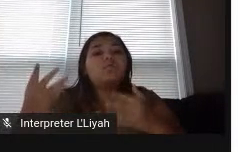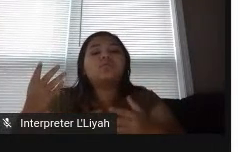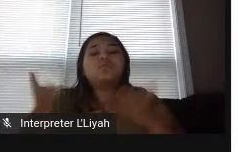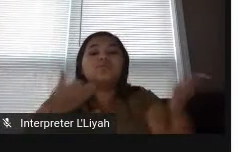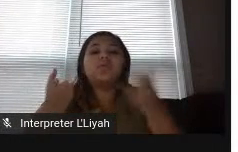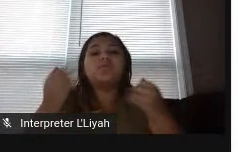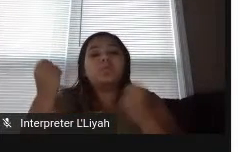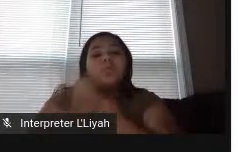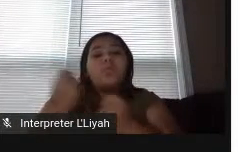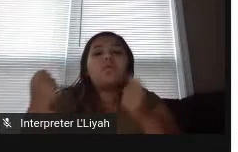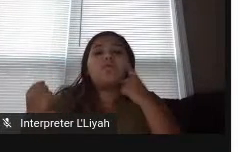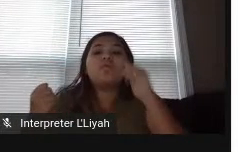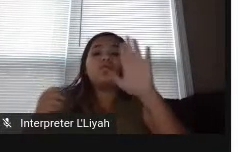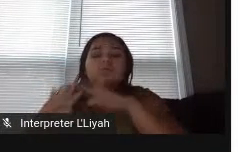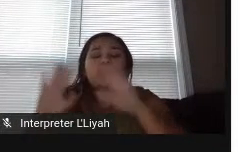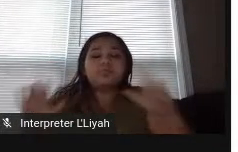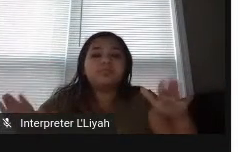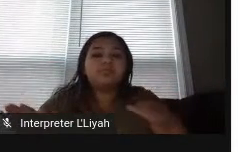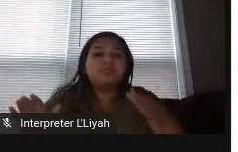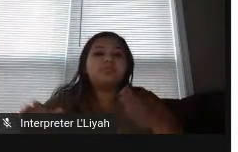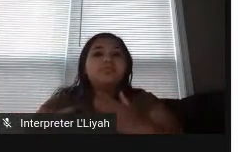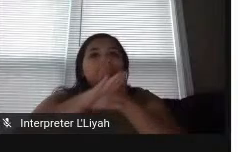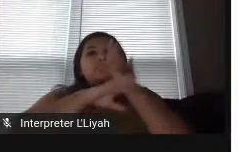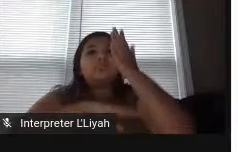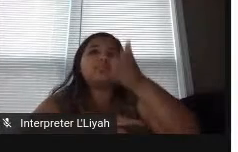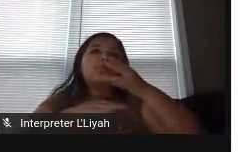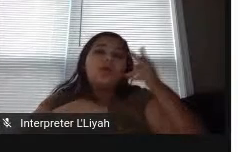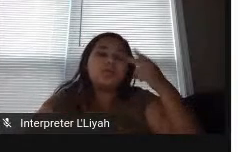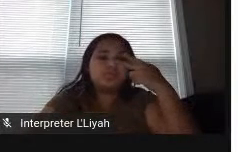support for your child beyond high school.